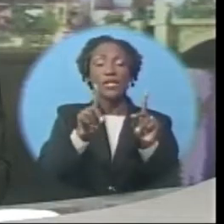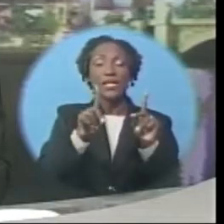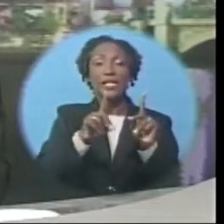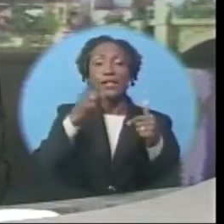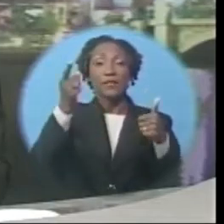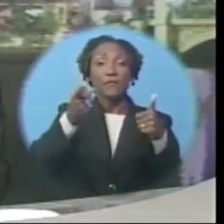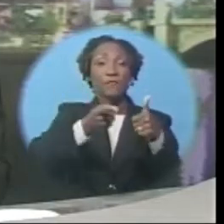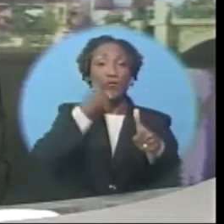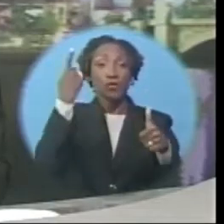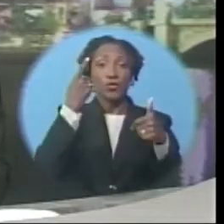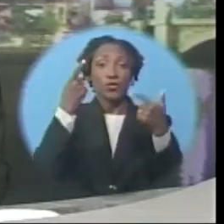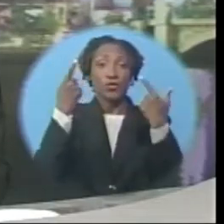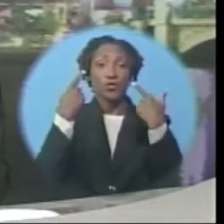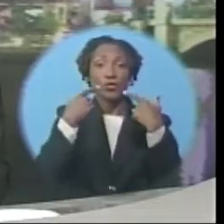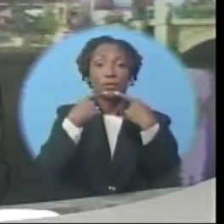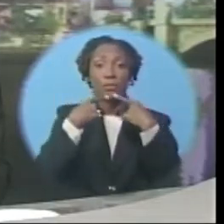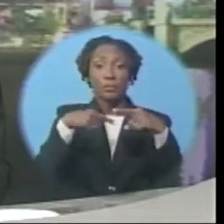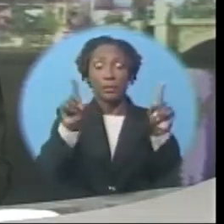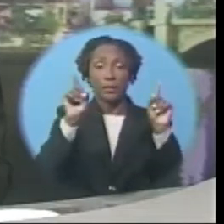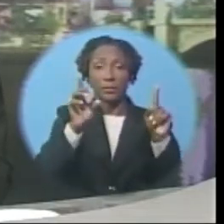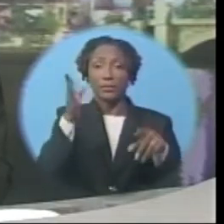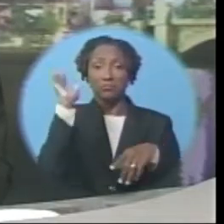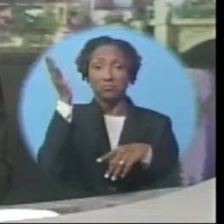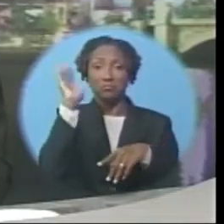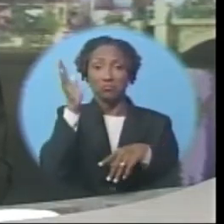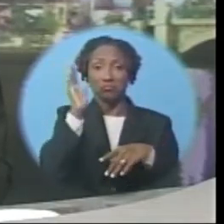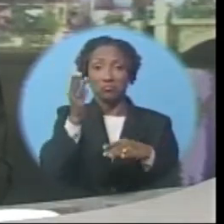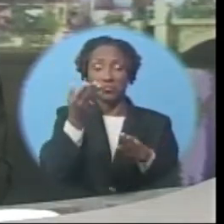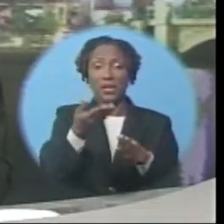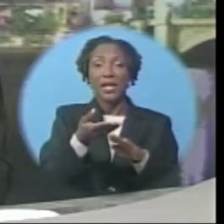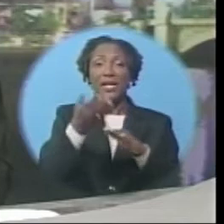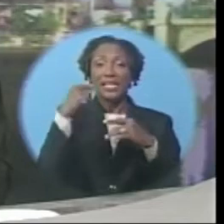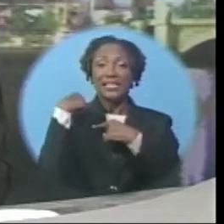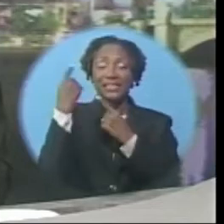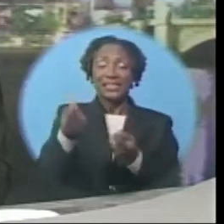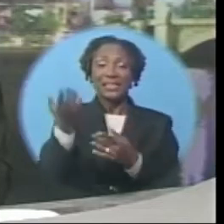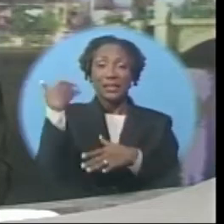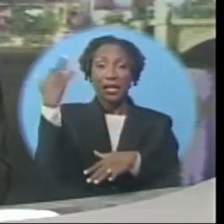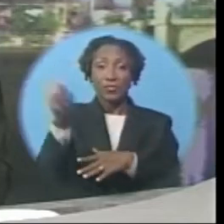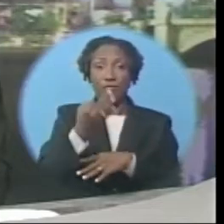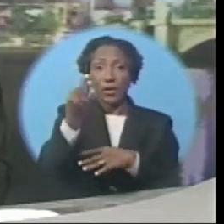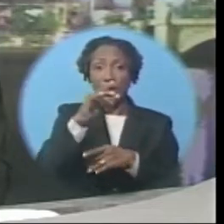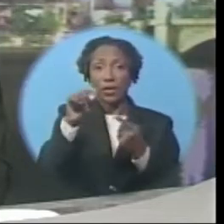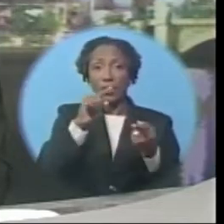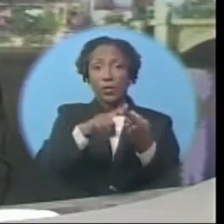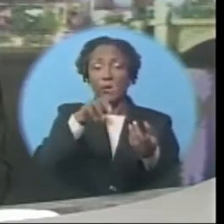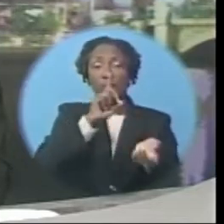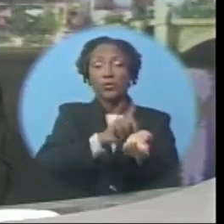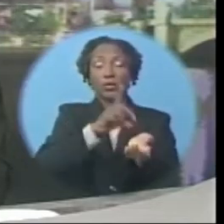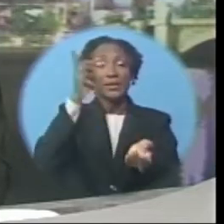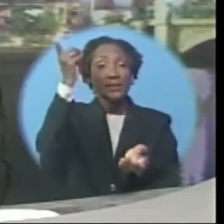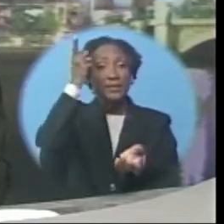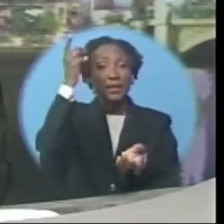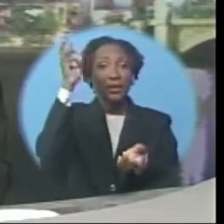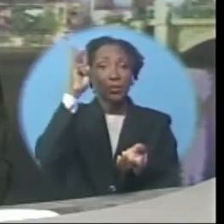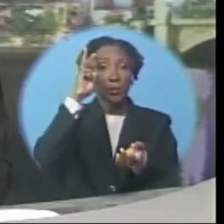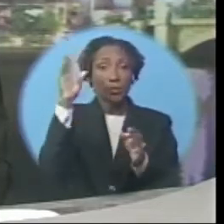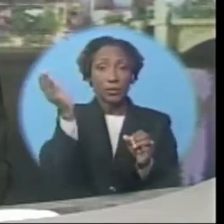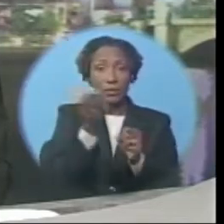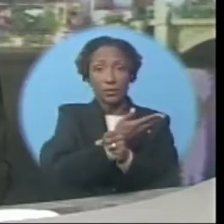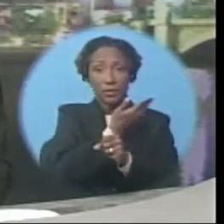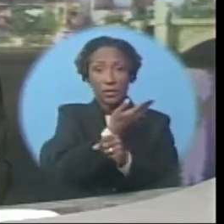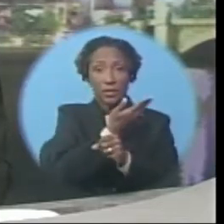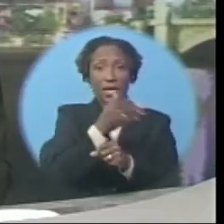since last Friday's firing of his predecessor, Dr. Delal Worrell, Mr. Haynes says the strengthening of the social partnership will